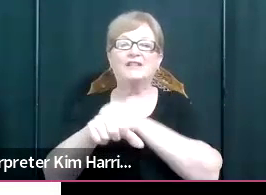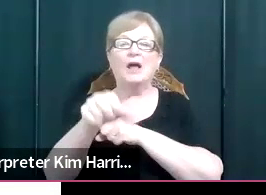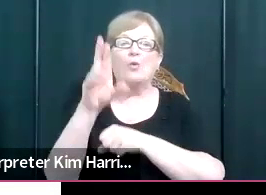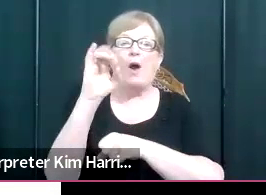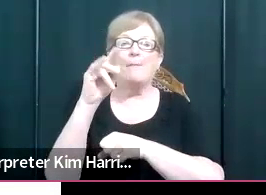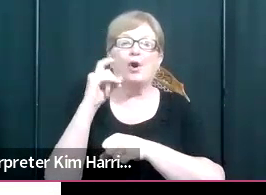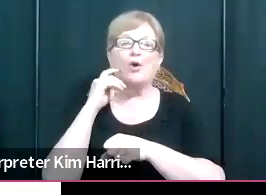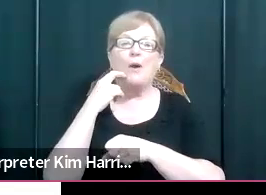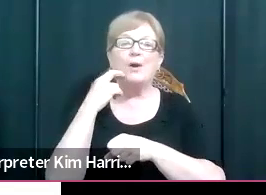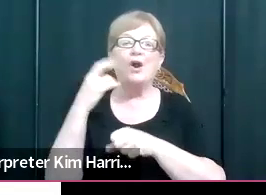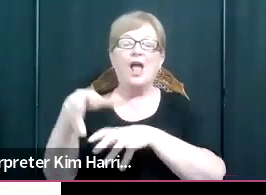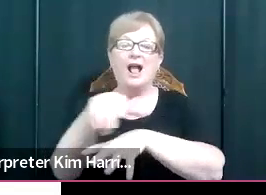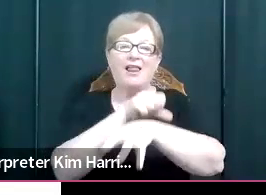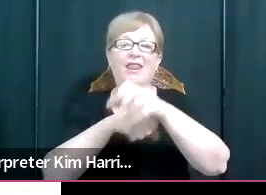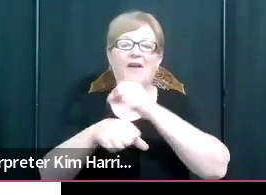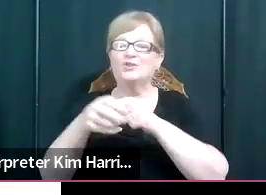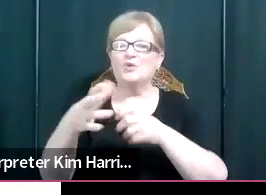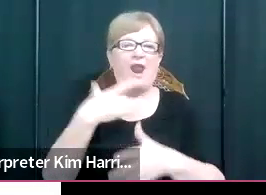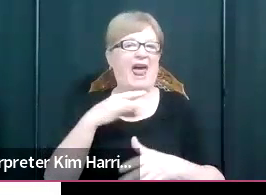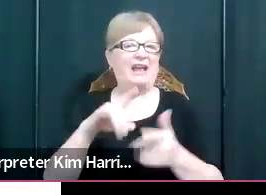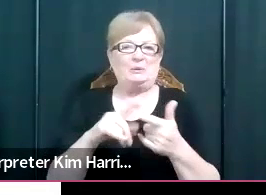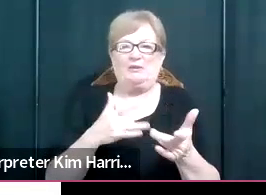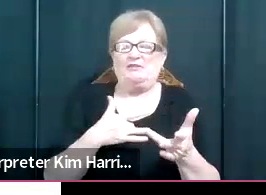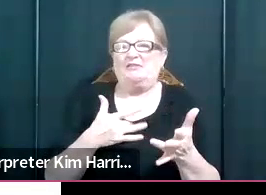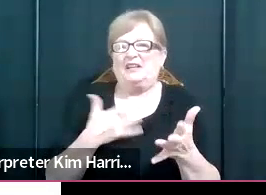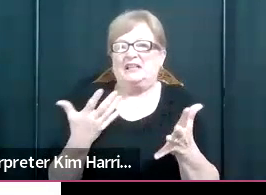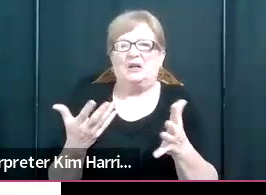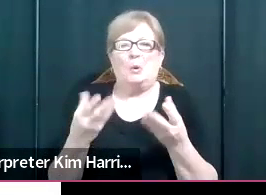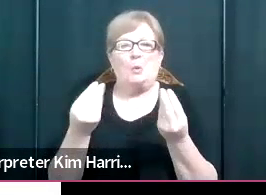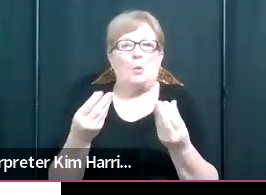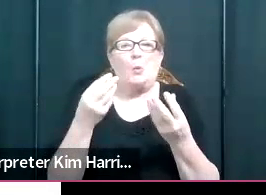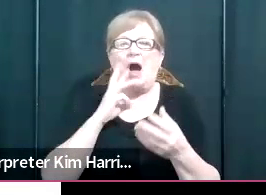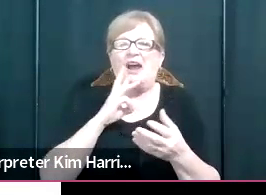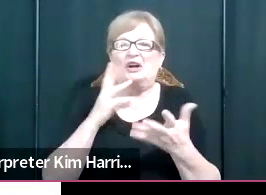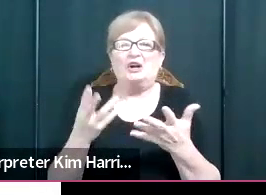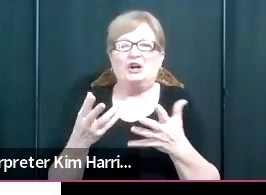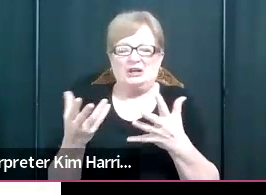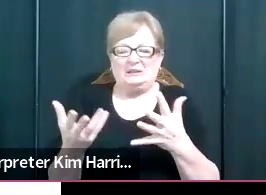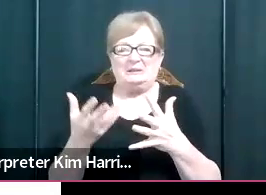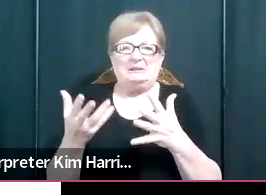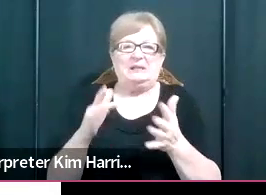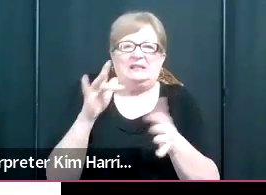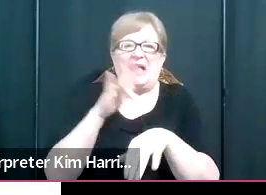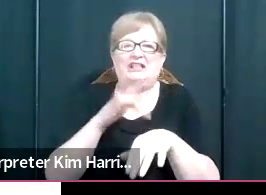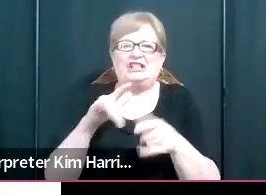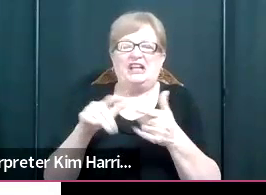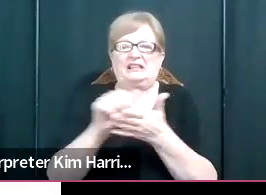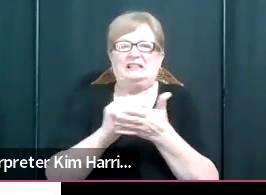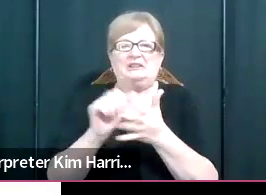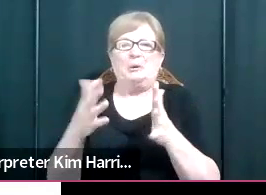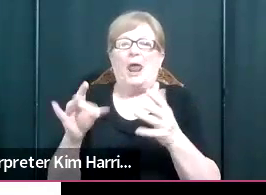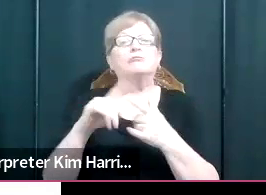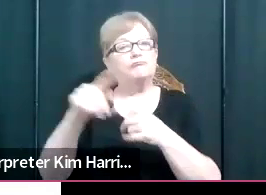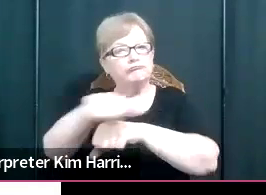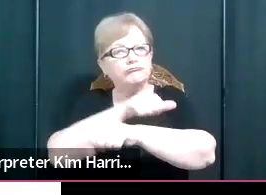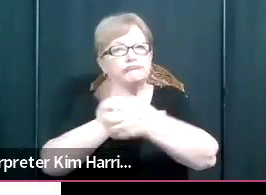that doesn't like the sensation of water or touching dishes or touching that kind of thing, you can use